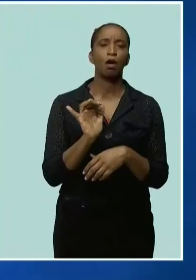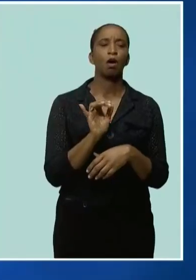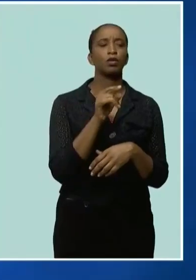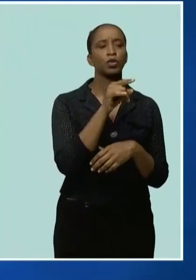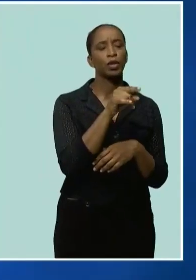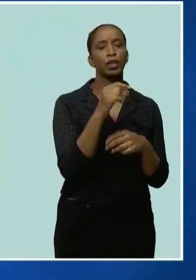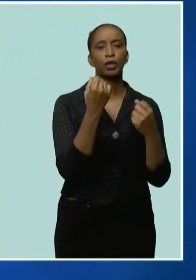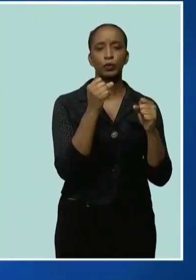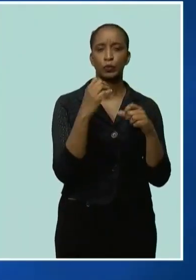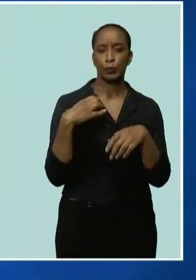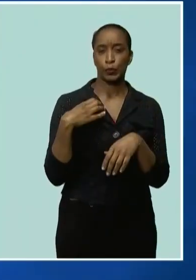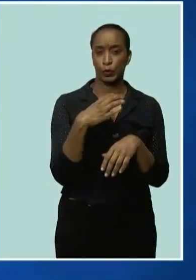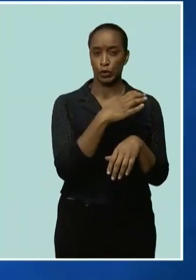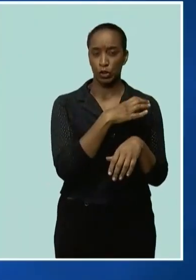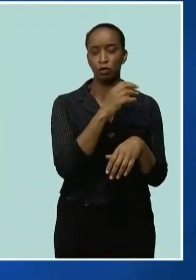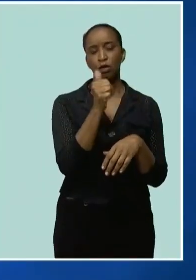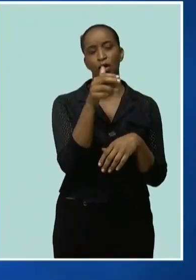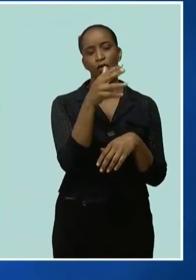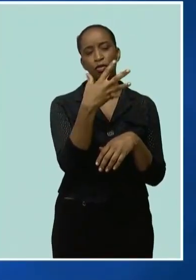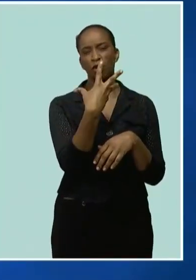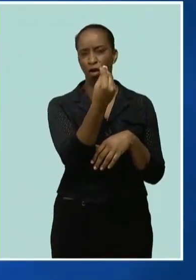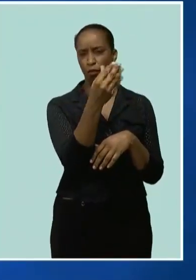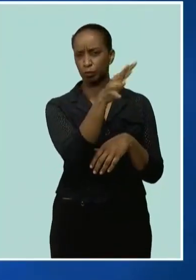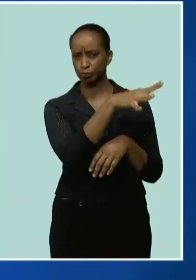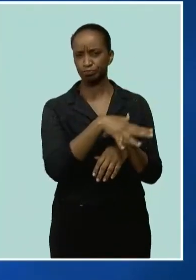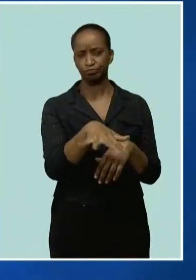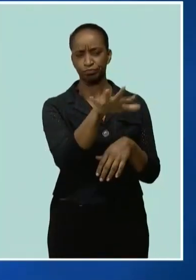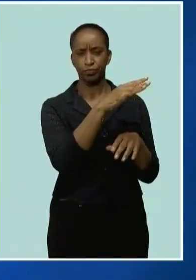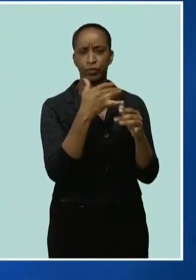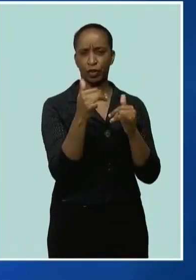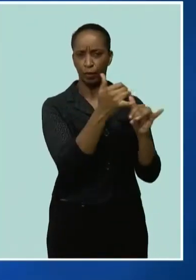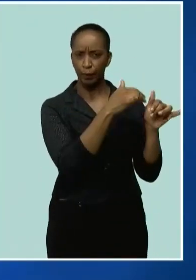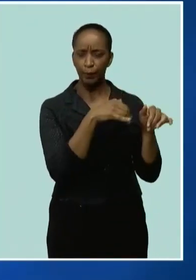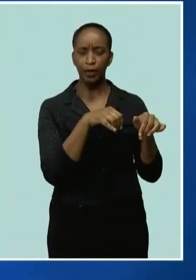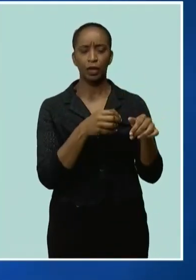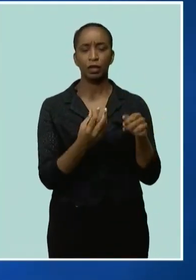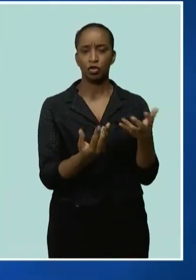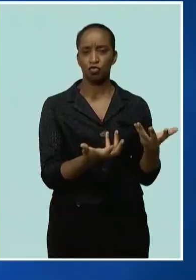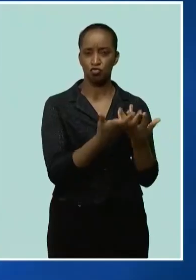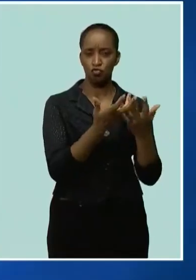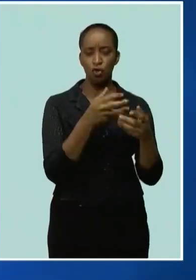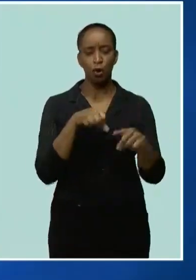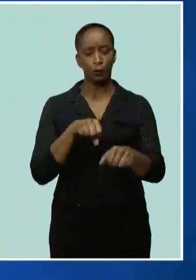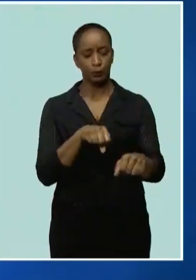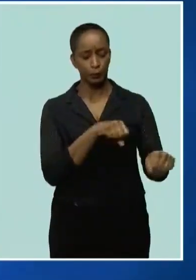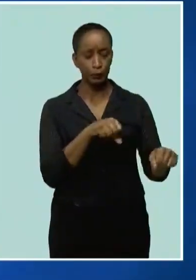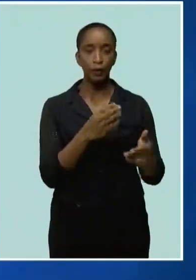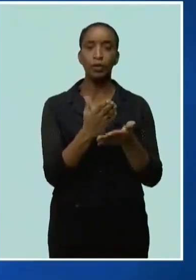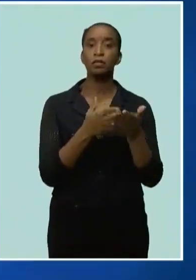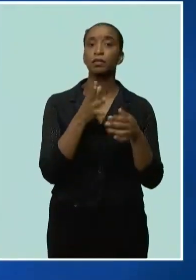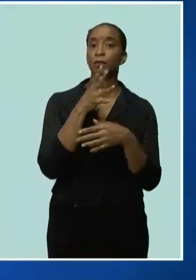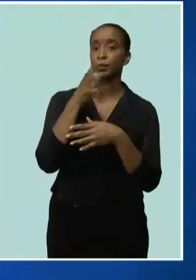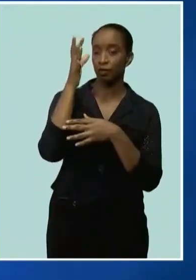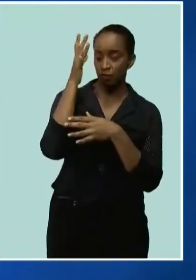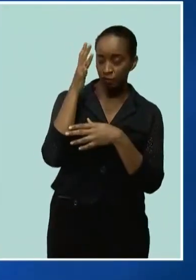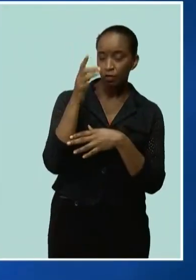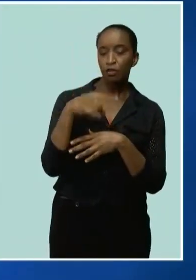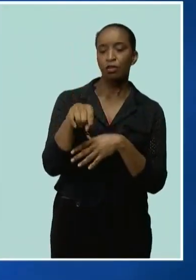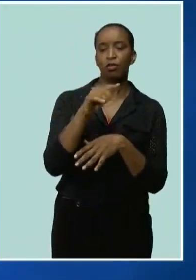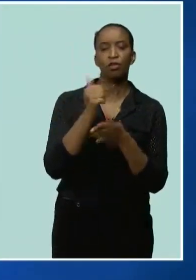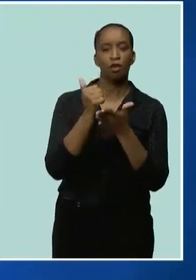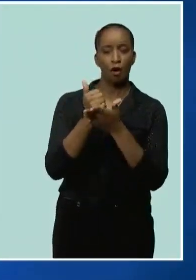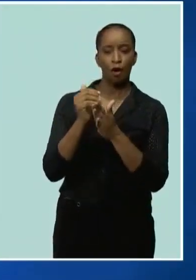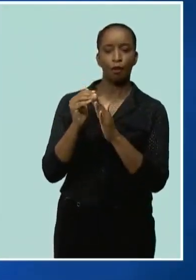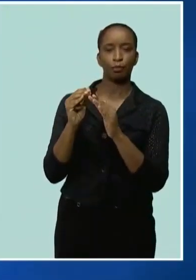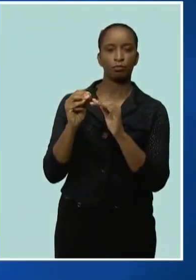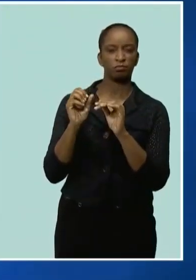field. There were some parents who came by and also did some work in and outside of the school. He's even more grateful to parents